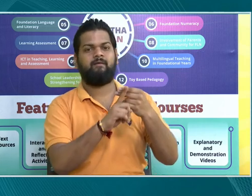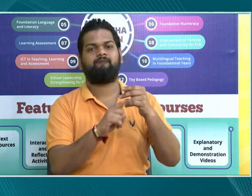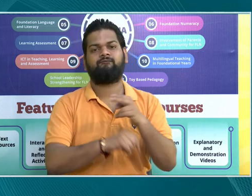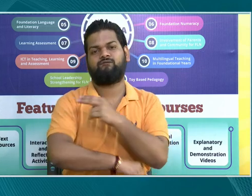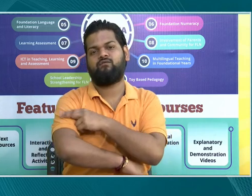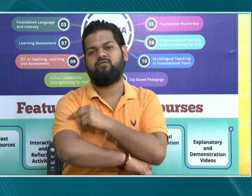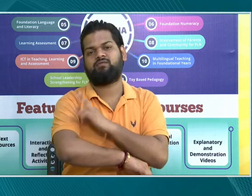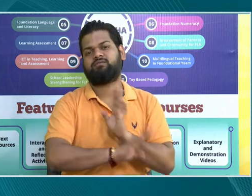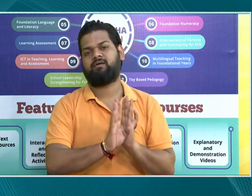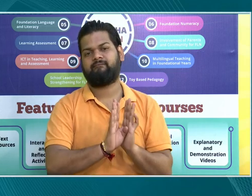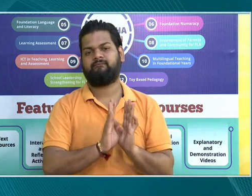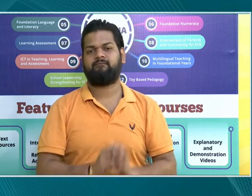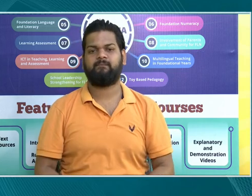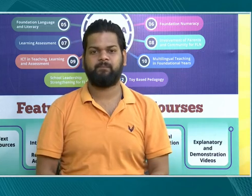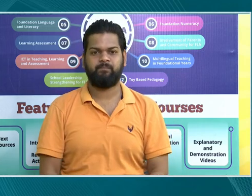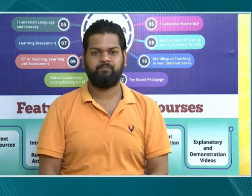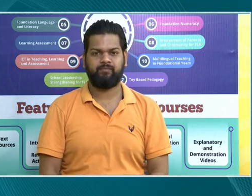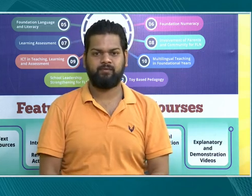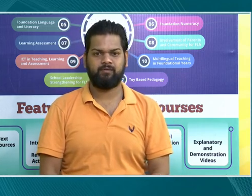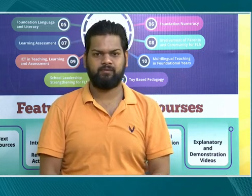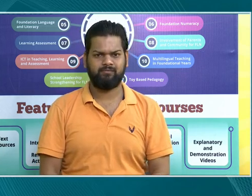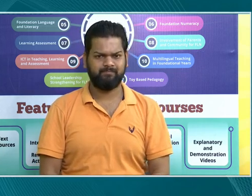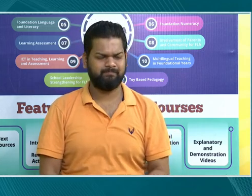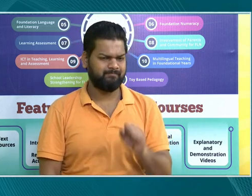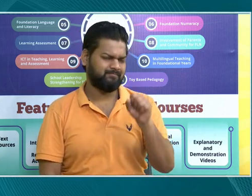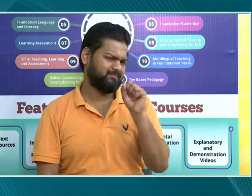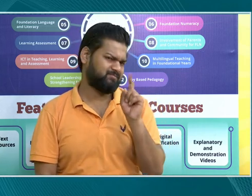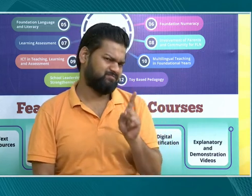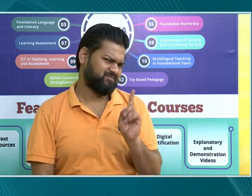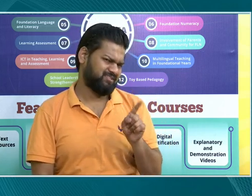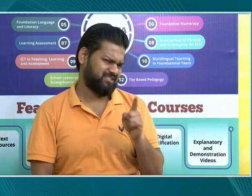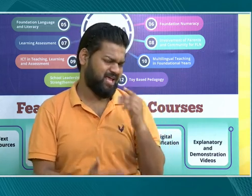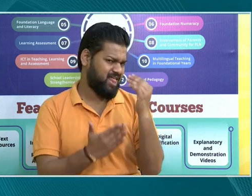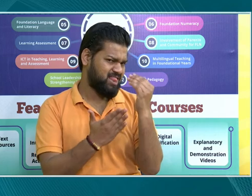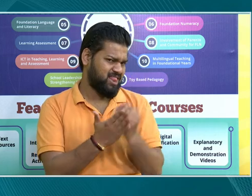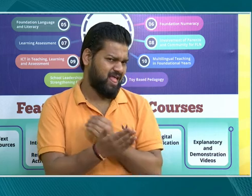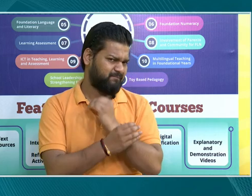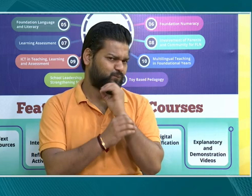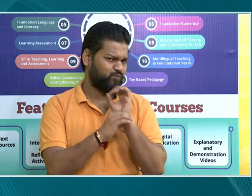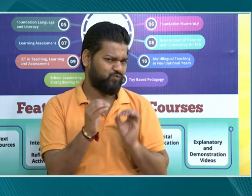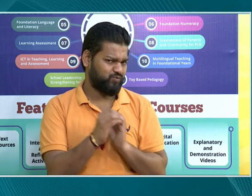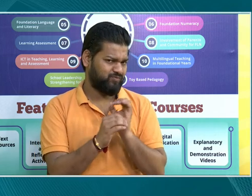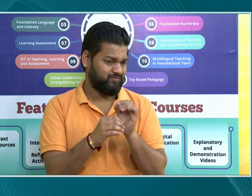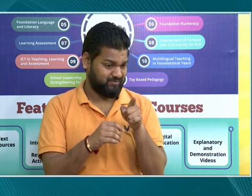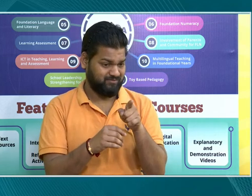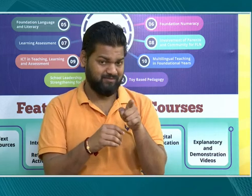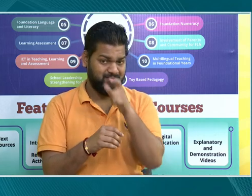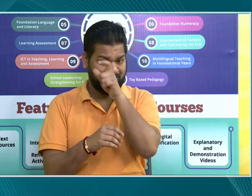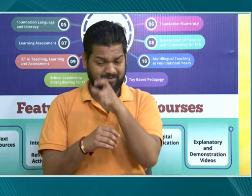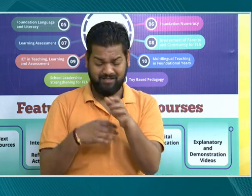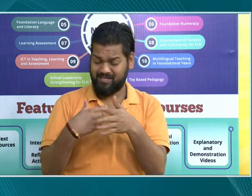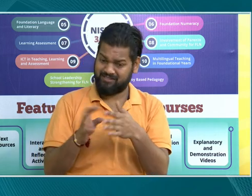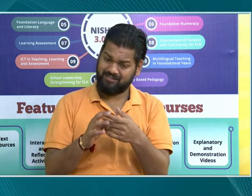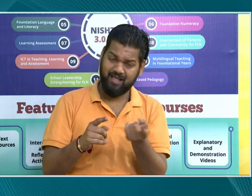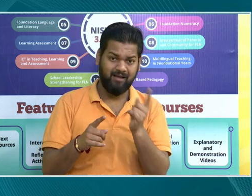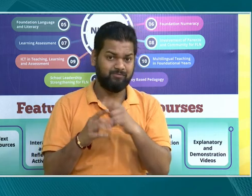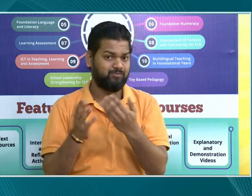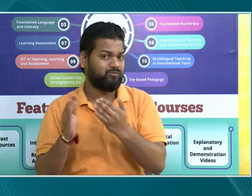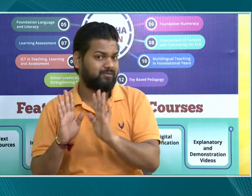Okay. Ma'am, but is it like you said that this is not safe? Anything could have happened to him. Yes. Generally,